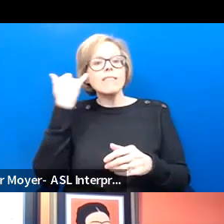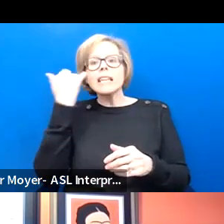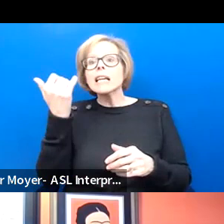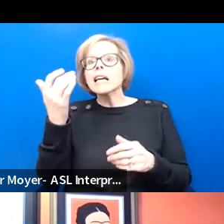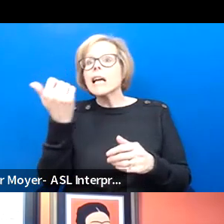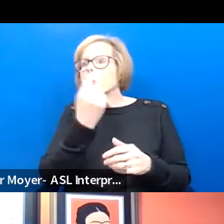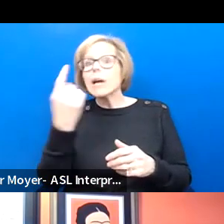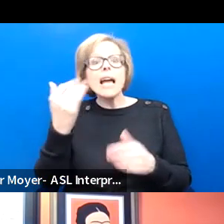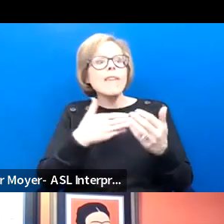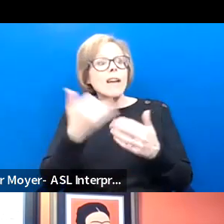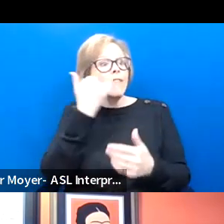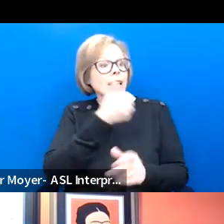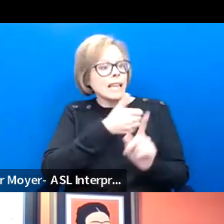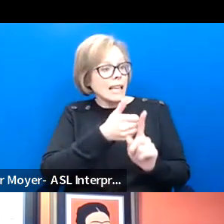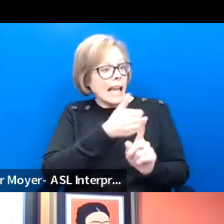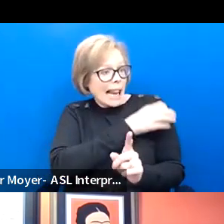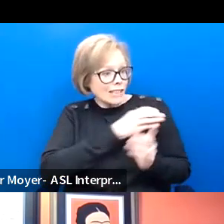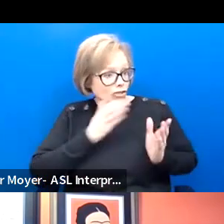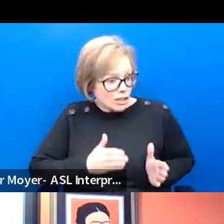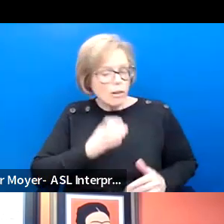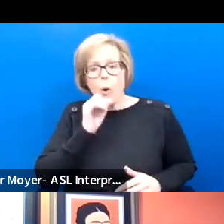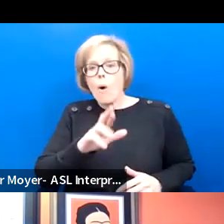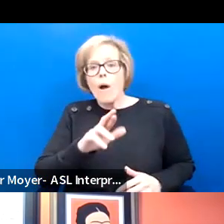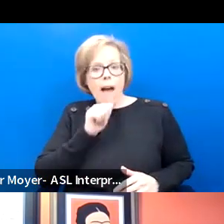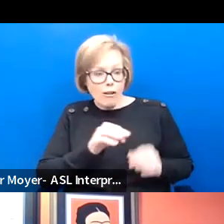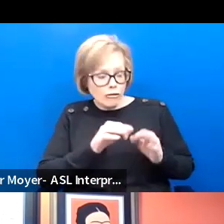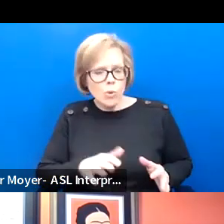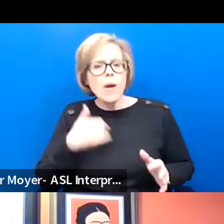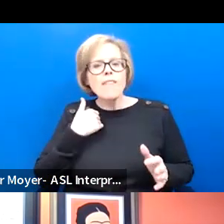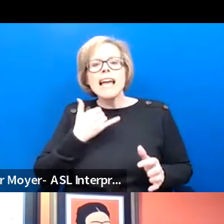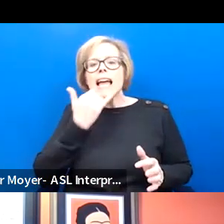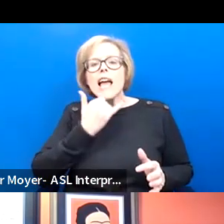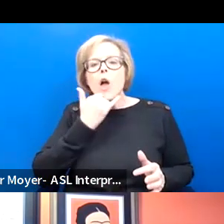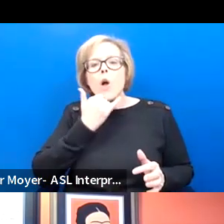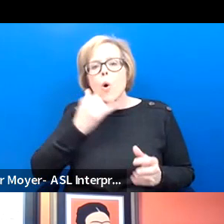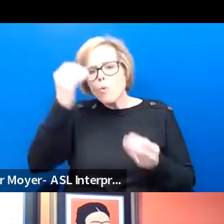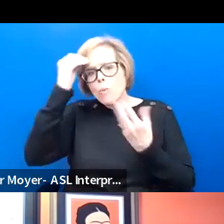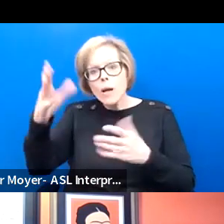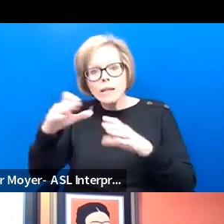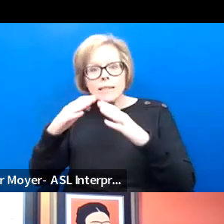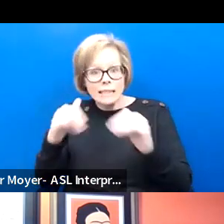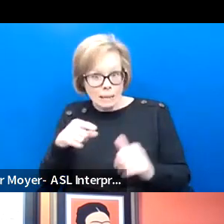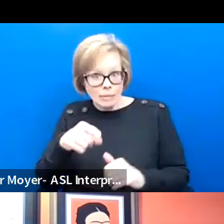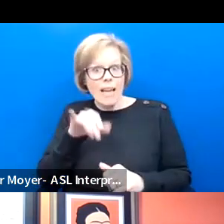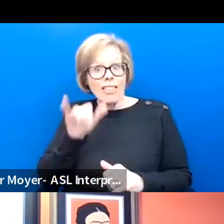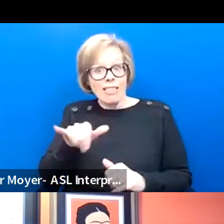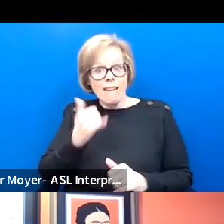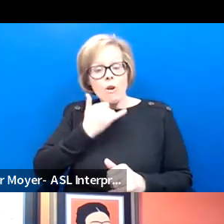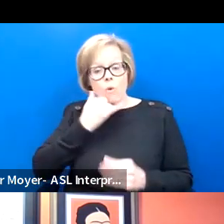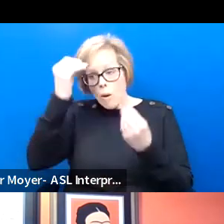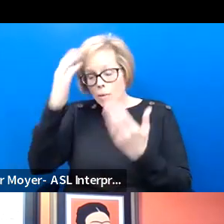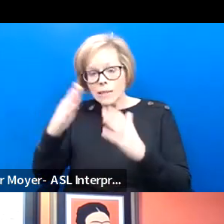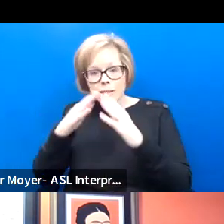if it's a clinician or not an interpreter, we also have an error reporting system, and our error reporting system is